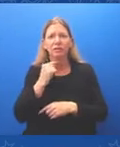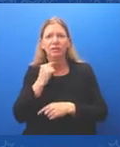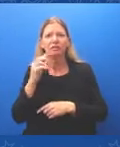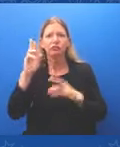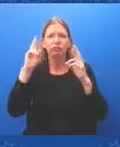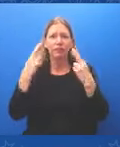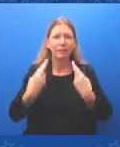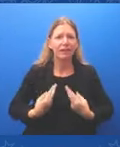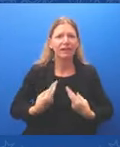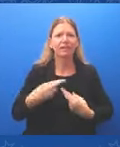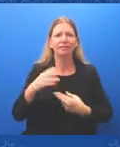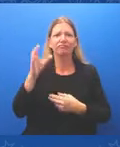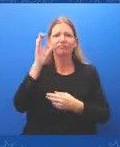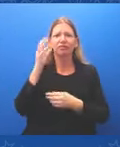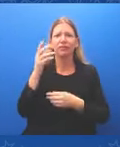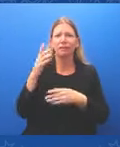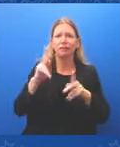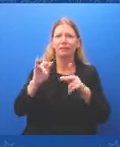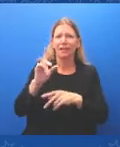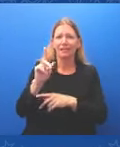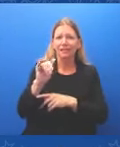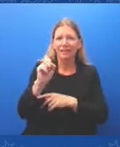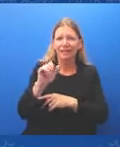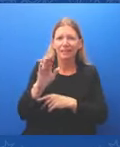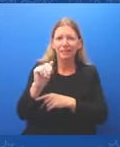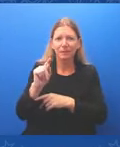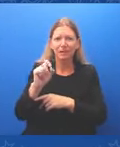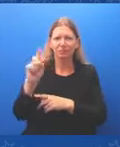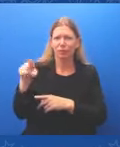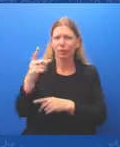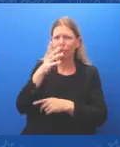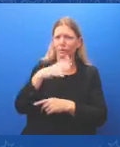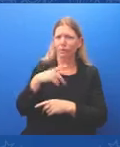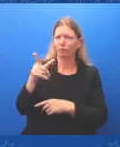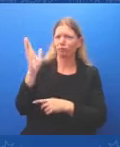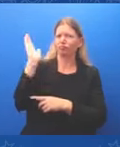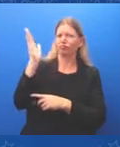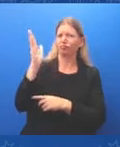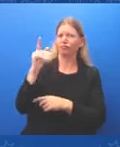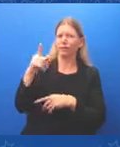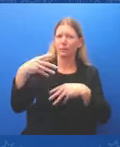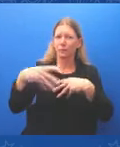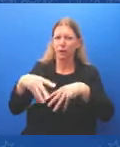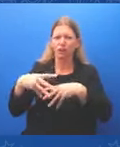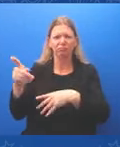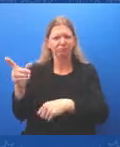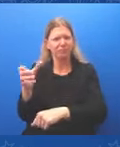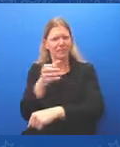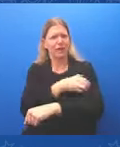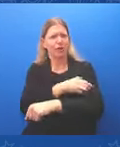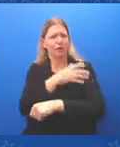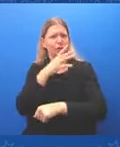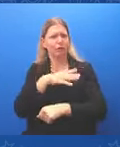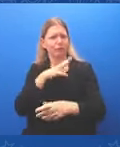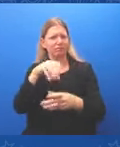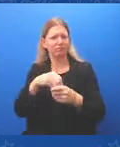time, way ahead of our time. By the way, there's more women in my administration than men. That's not an